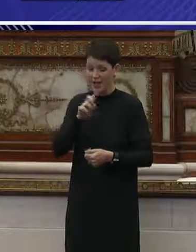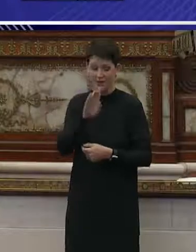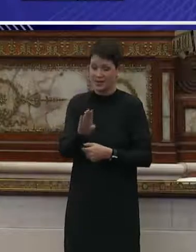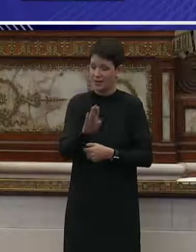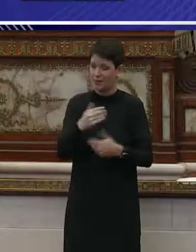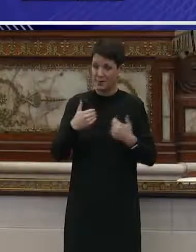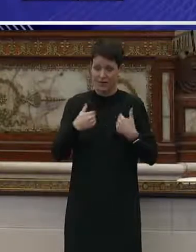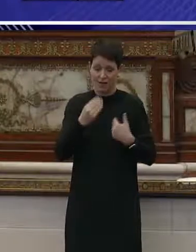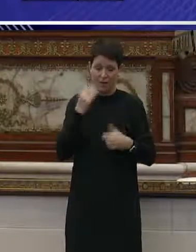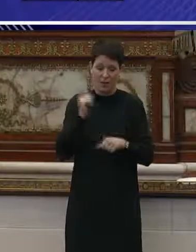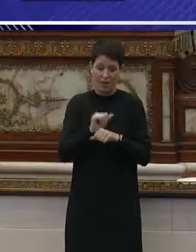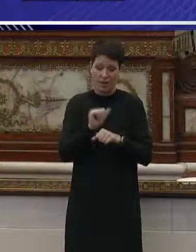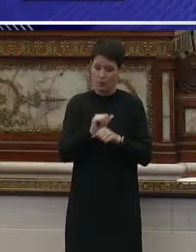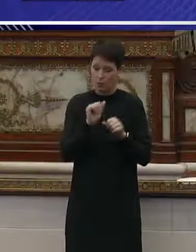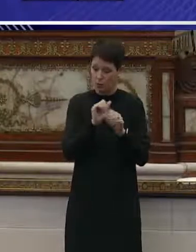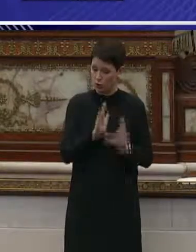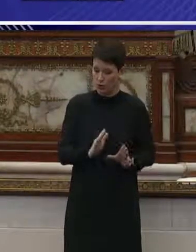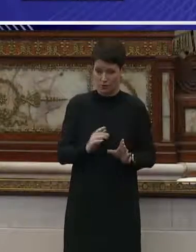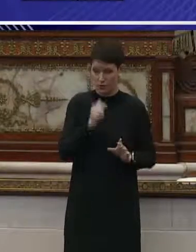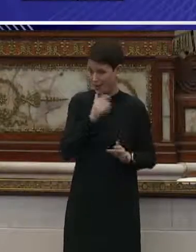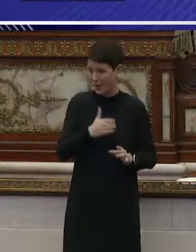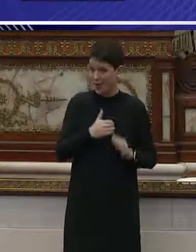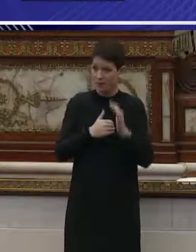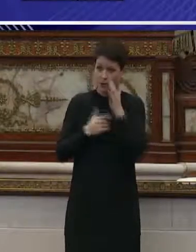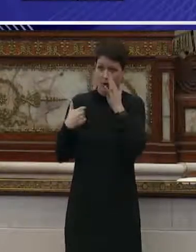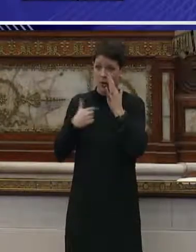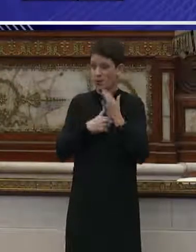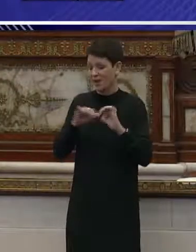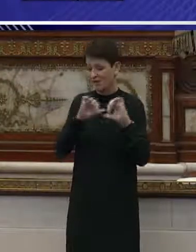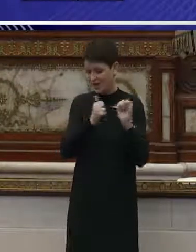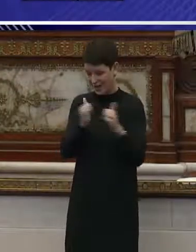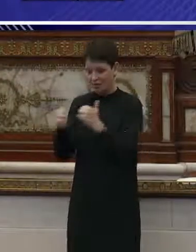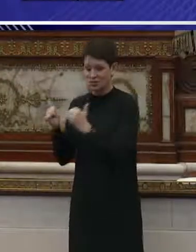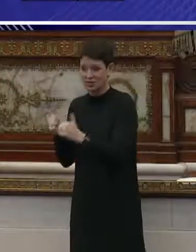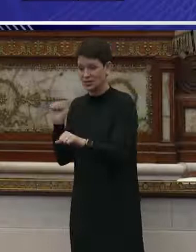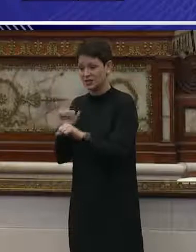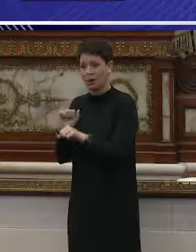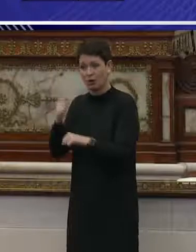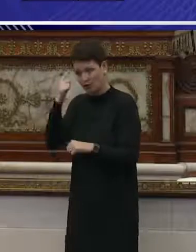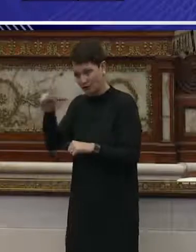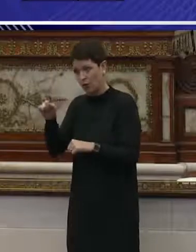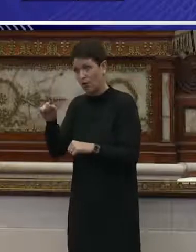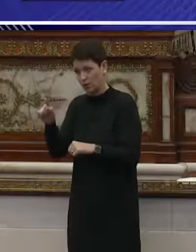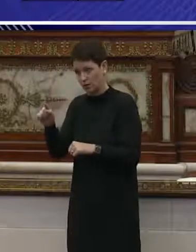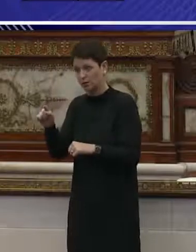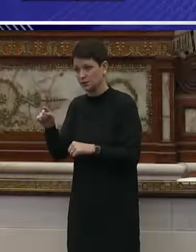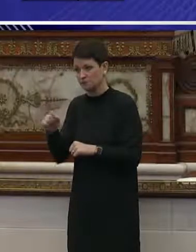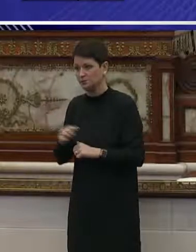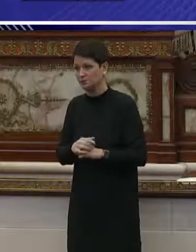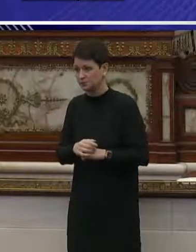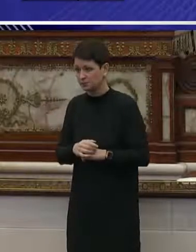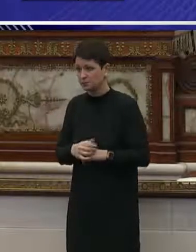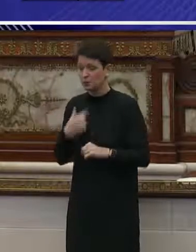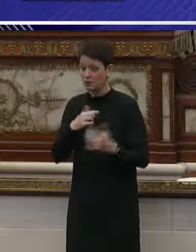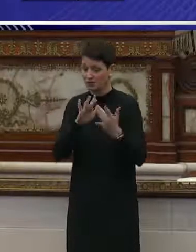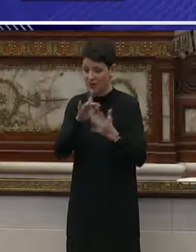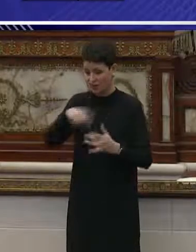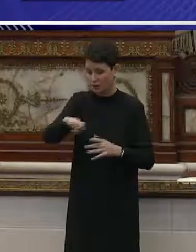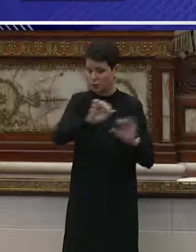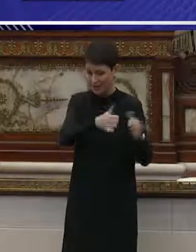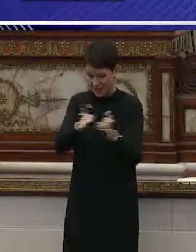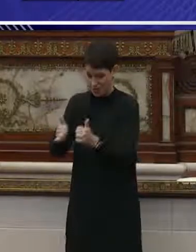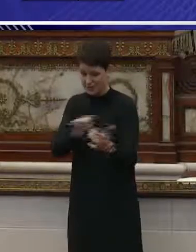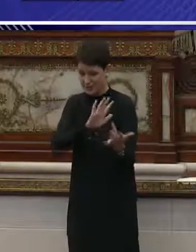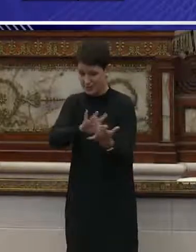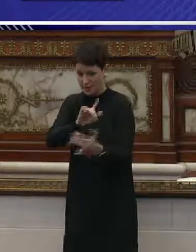database of home health workers. What we have is the agencies that they work for in general. And so we've contacted those